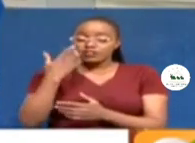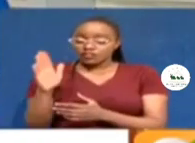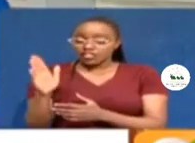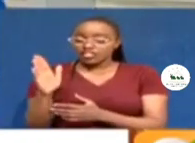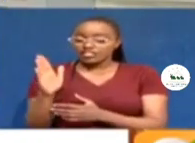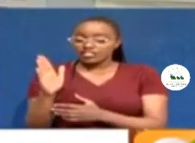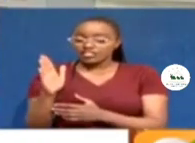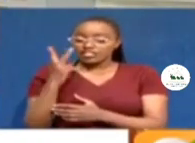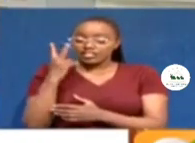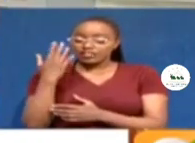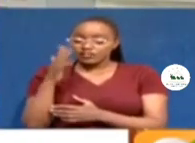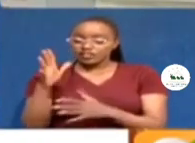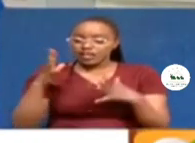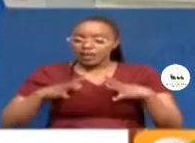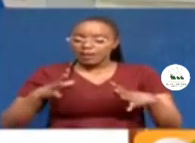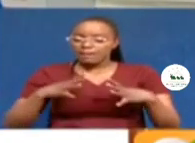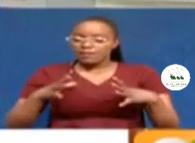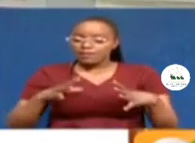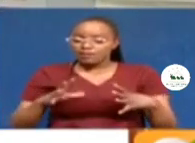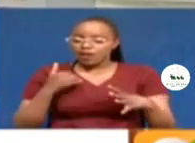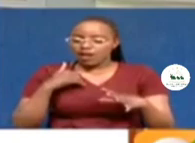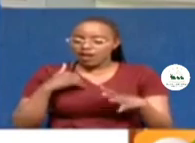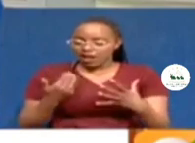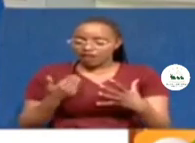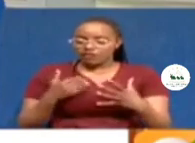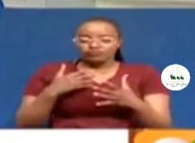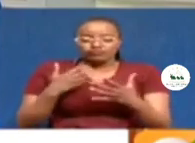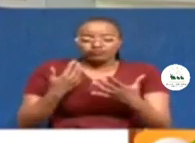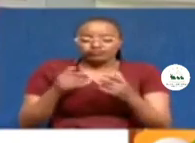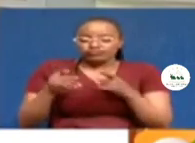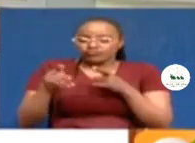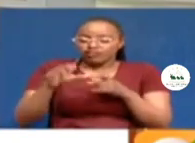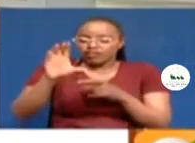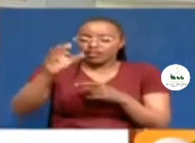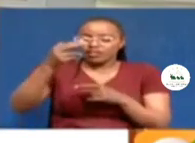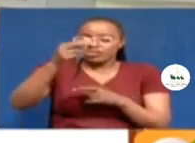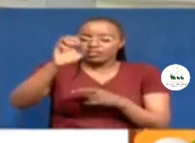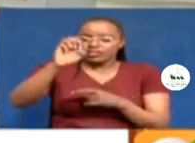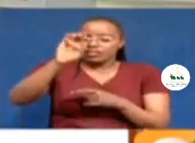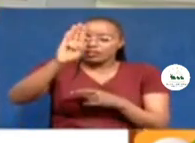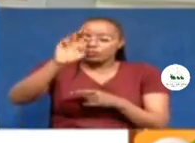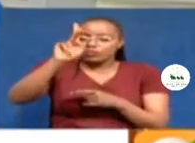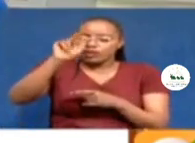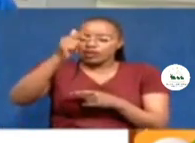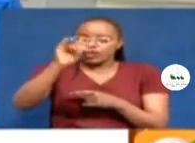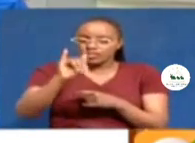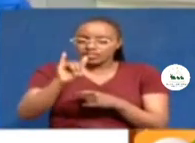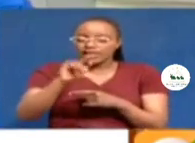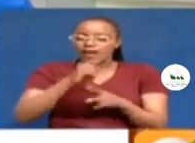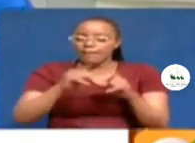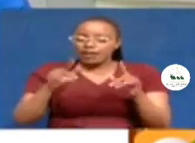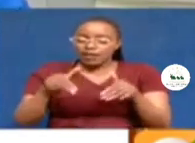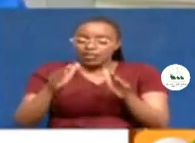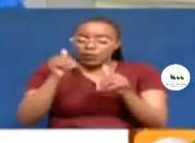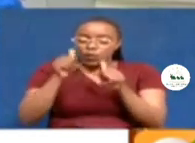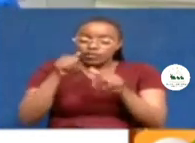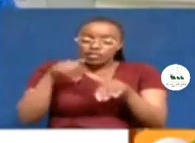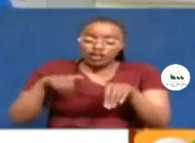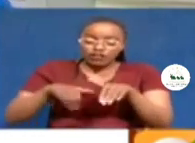that people are baying for Chebukati's blood. And the pattern